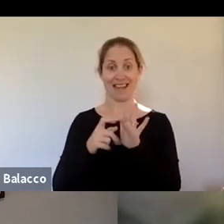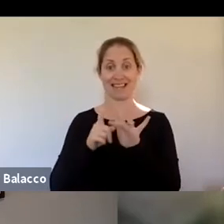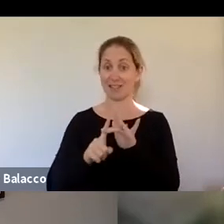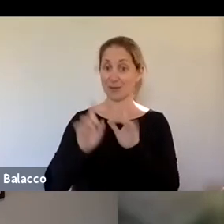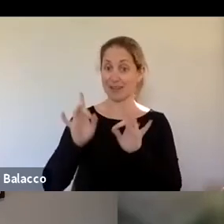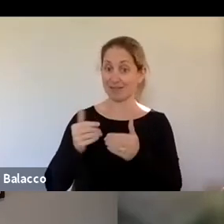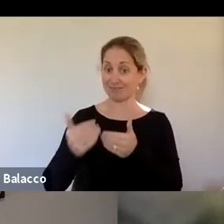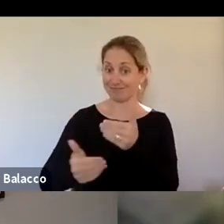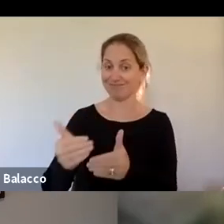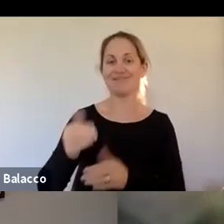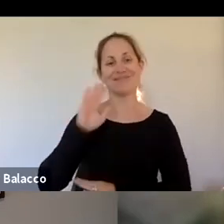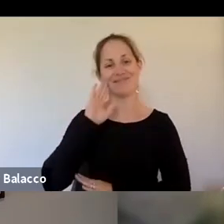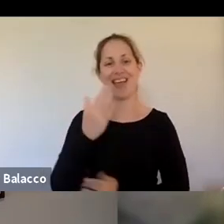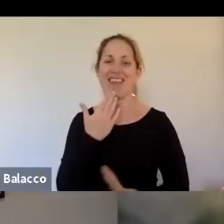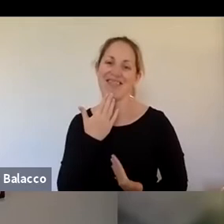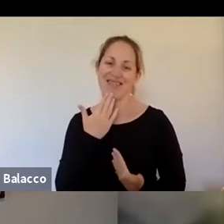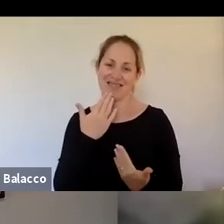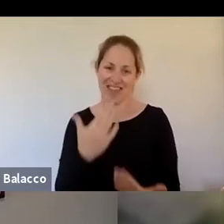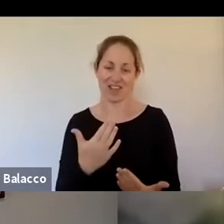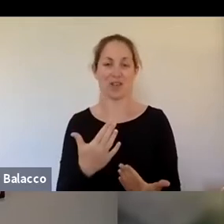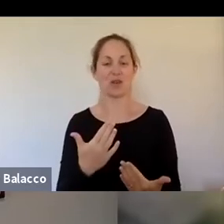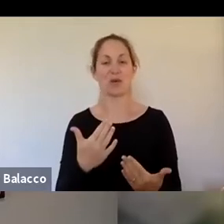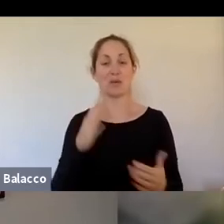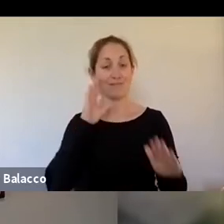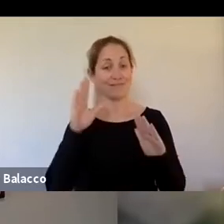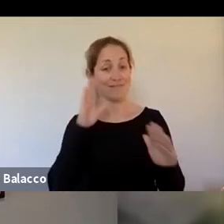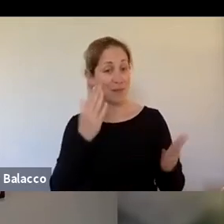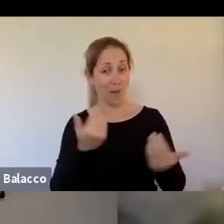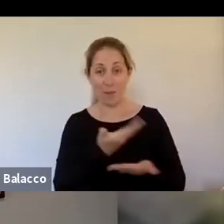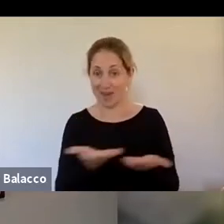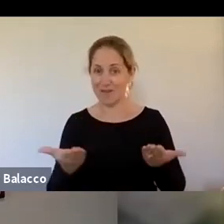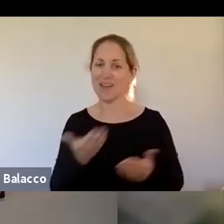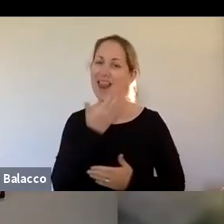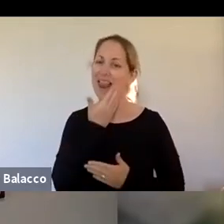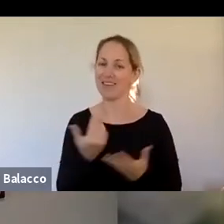Thanks, Rebecca, and hello, good morning, everyone. It's lovely to be with you